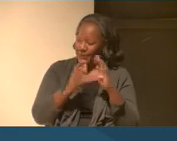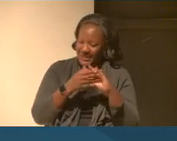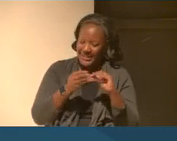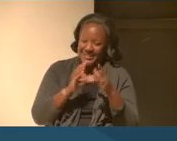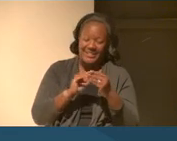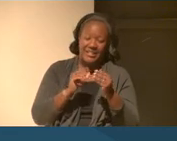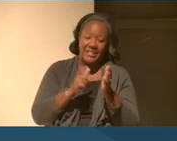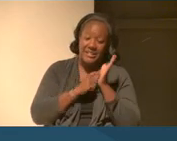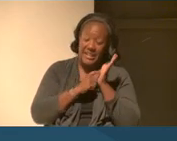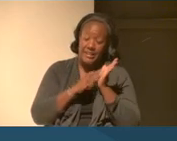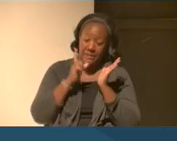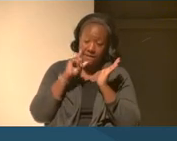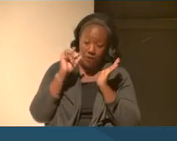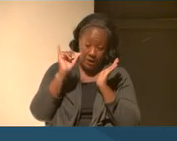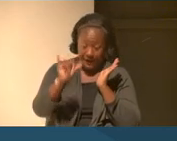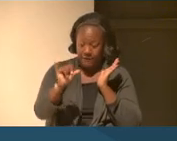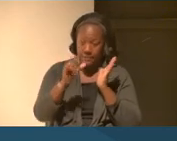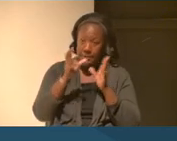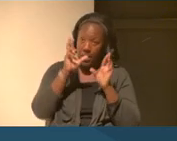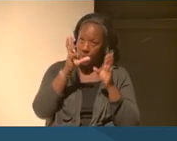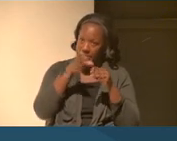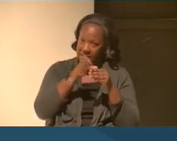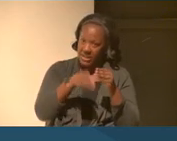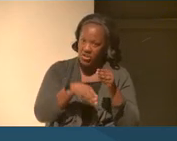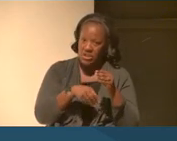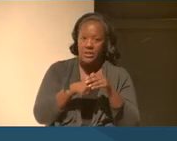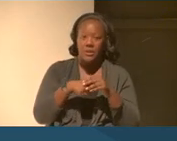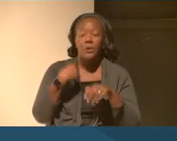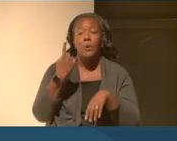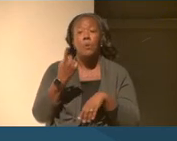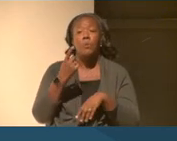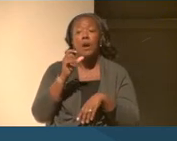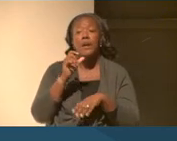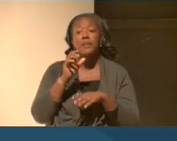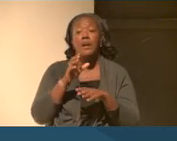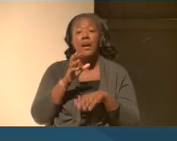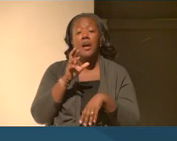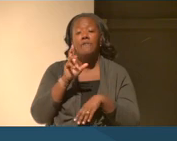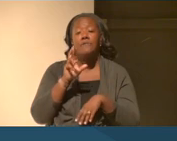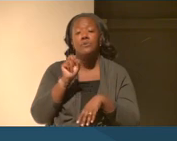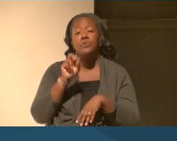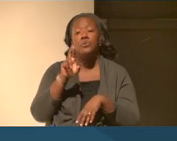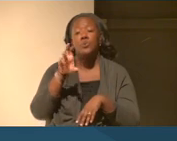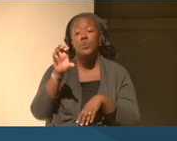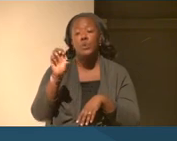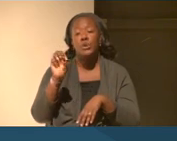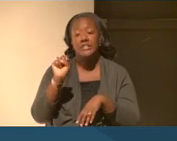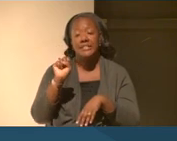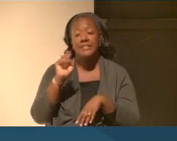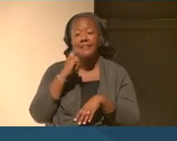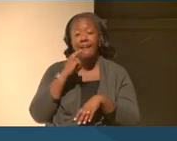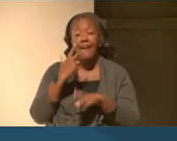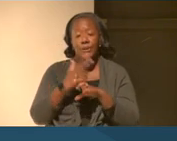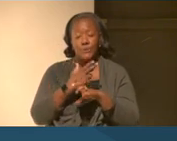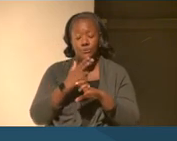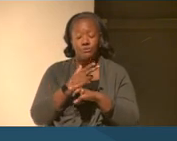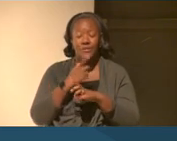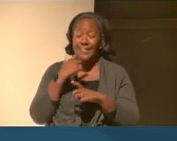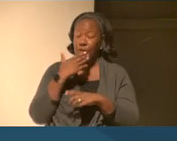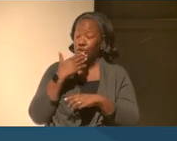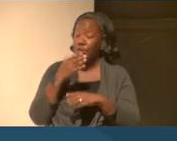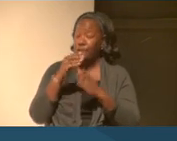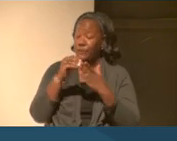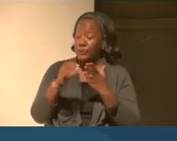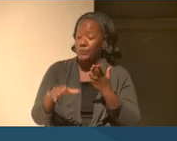forever, but I hope to finish it sometime. But one of the sources that I've used for interest, which I think is really good for students, I mean,